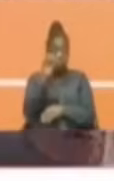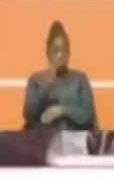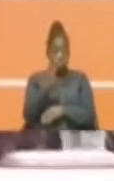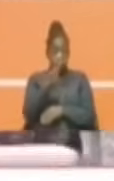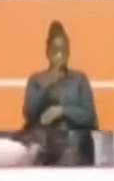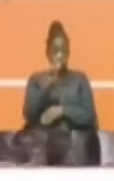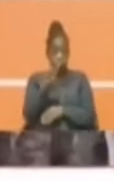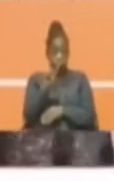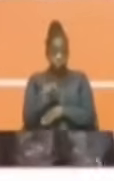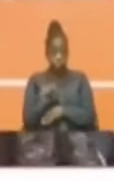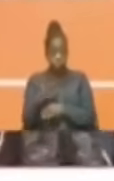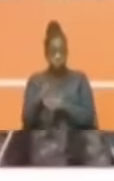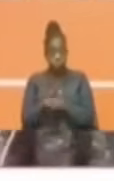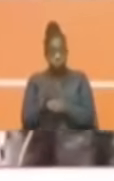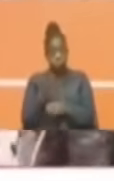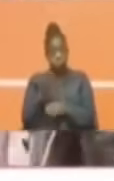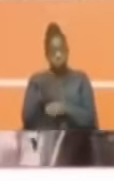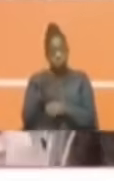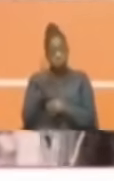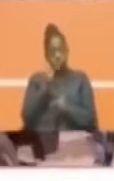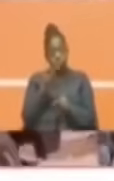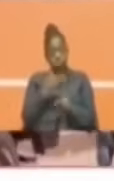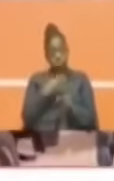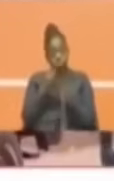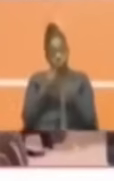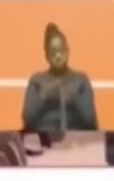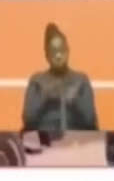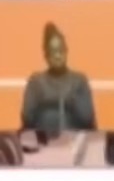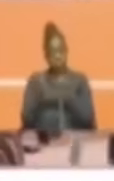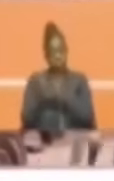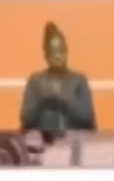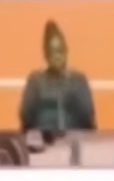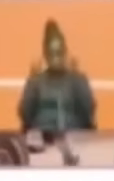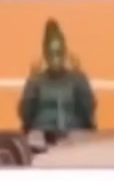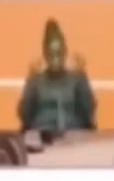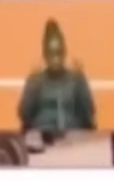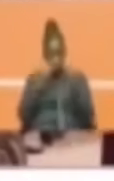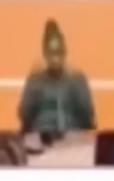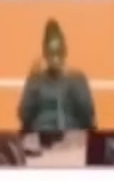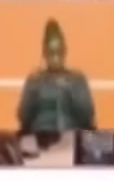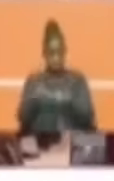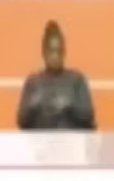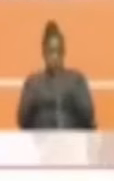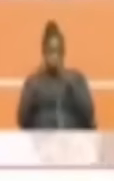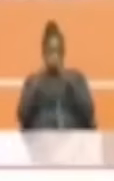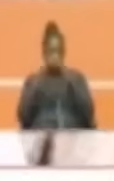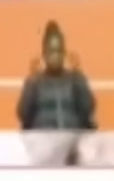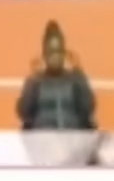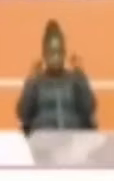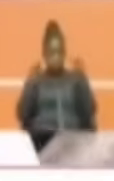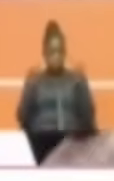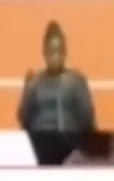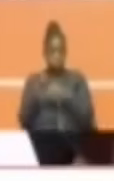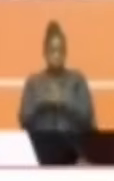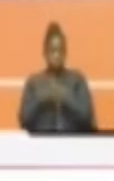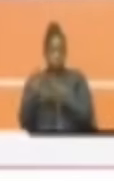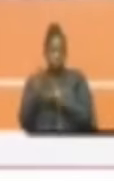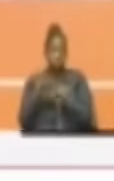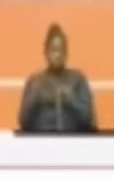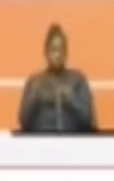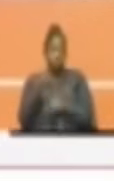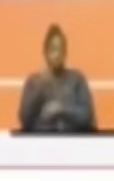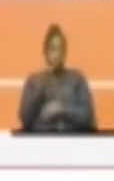VAT Abosuzi walina subi monsinkano Nde president yolo msebini bade wa Mstata usim basubuza abamanya batusinga